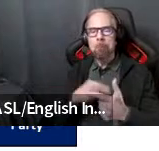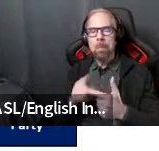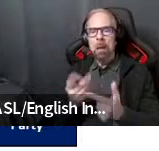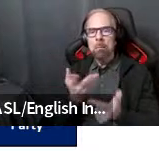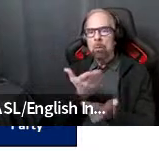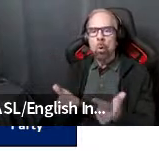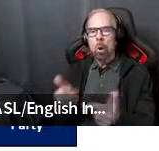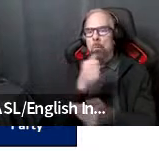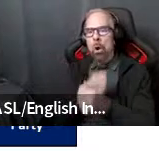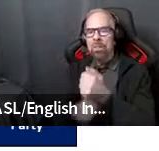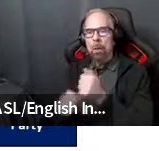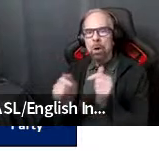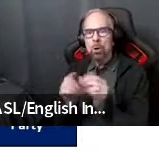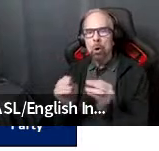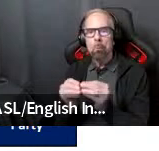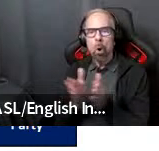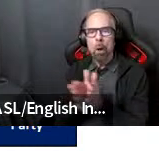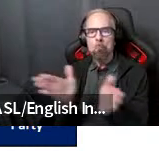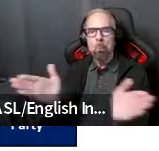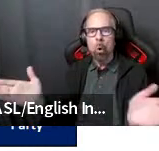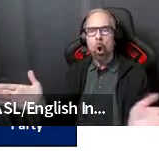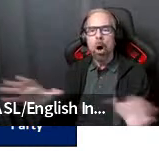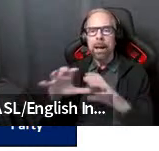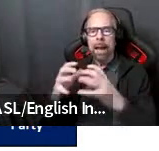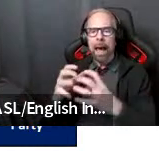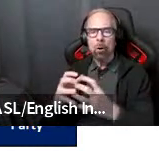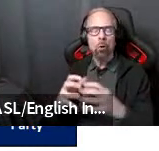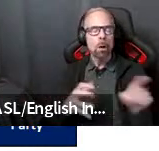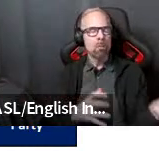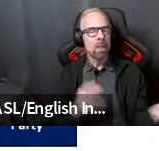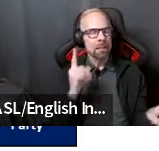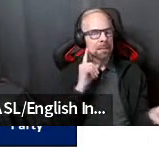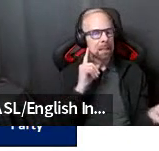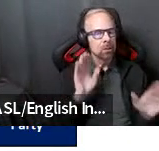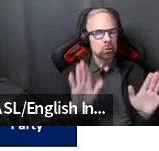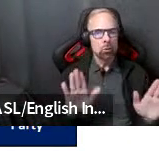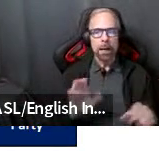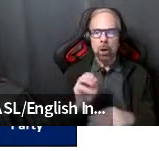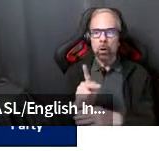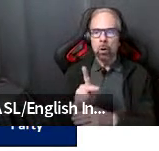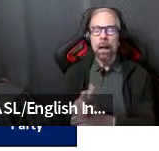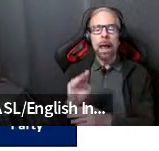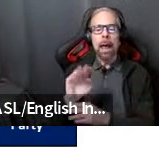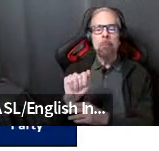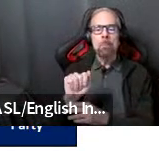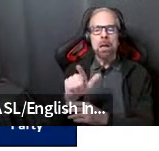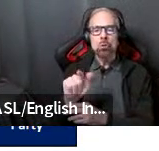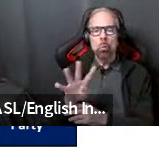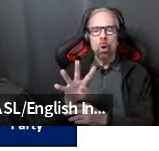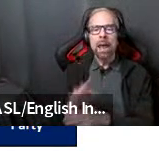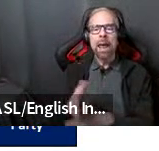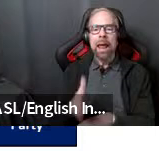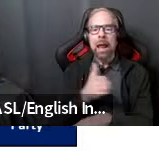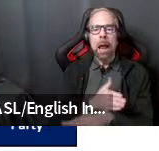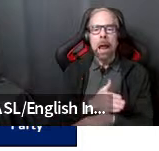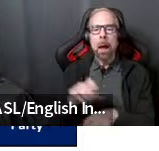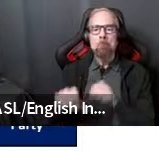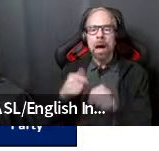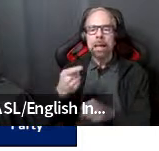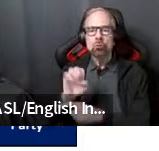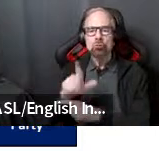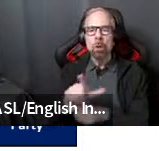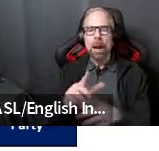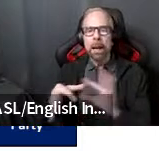heading. That sounds great. Yes, absolutely. Okay, so MA 24, enhance bike trail connectivity